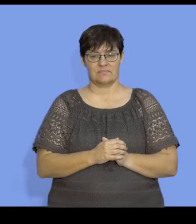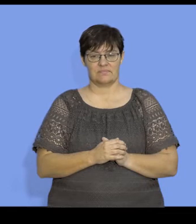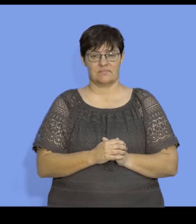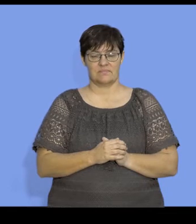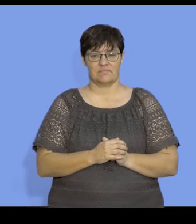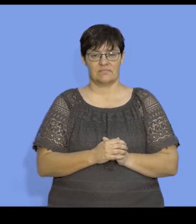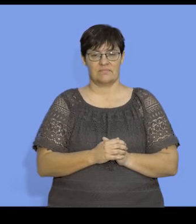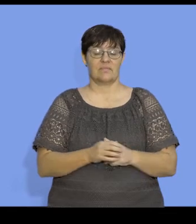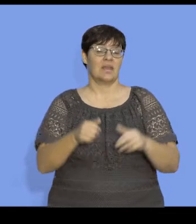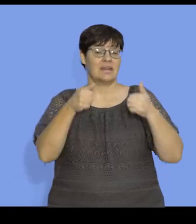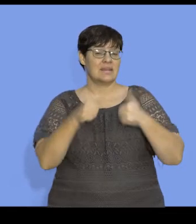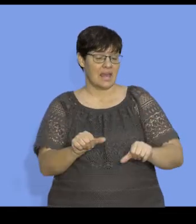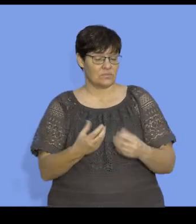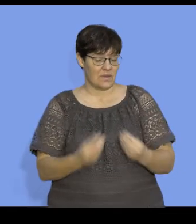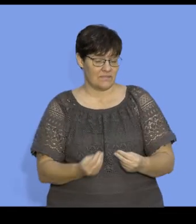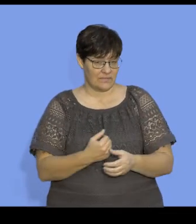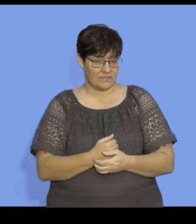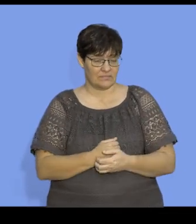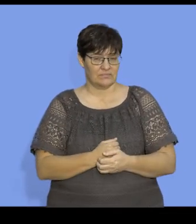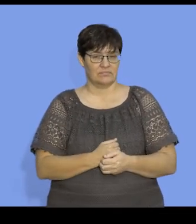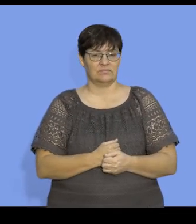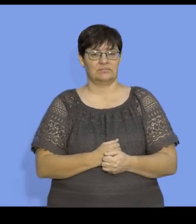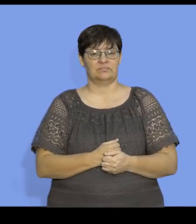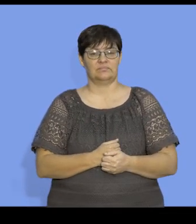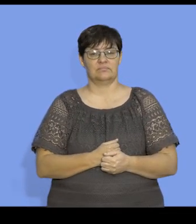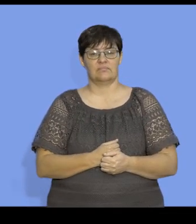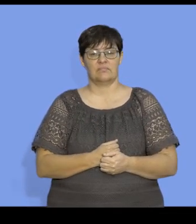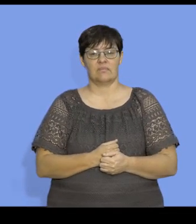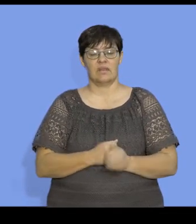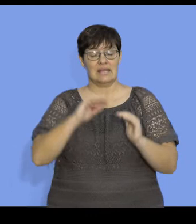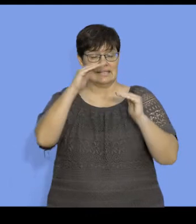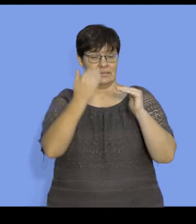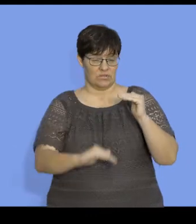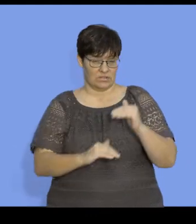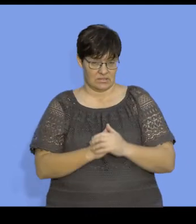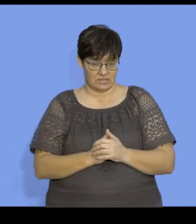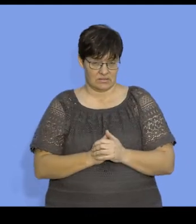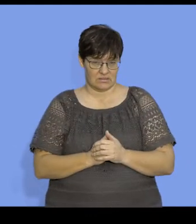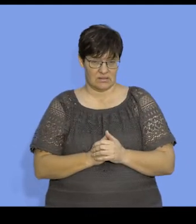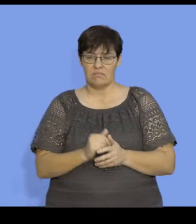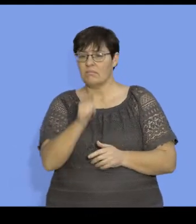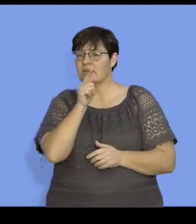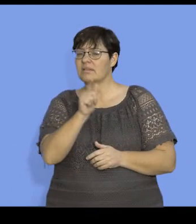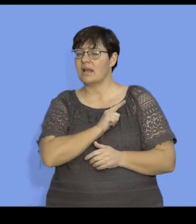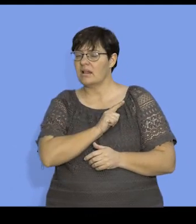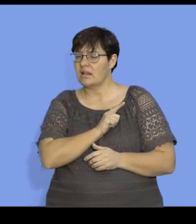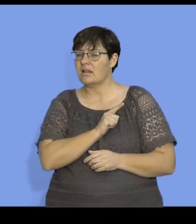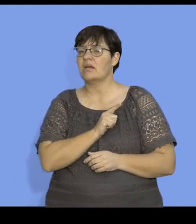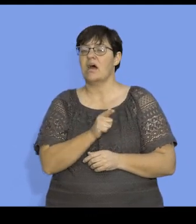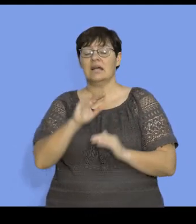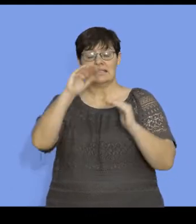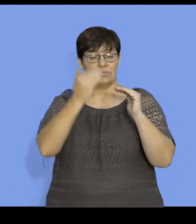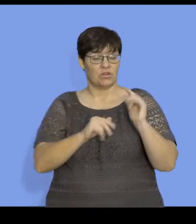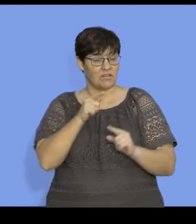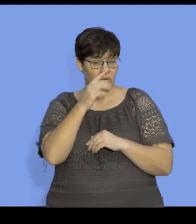The next one that we have here is the depreciation, right? You are told that your depreciation